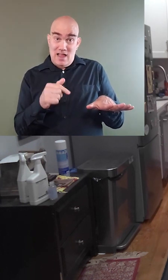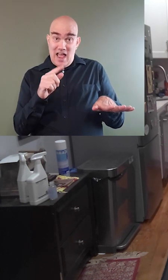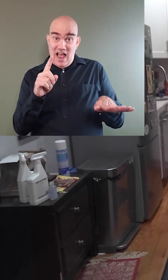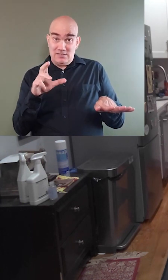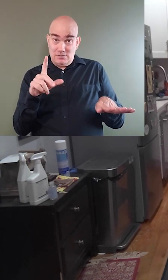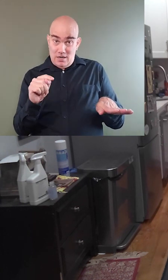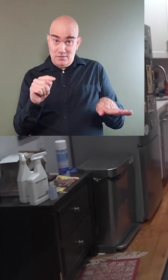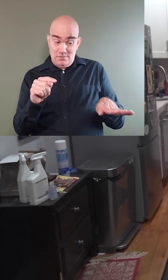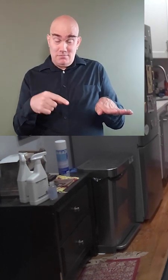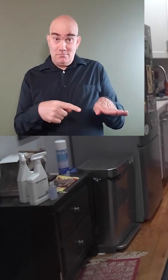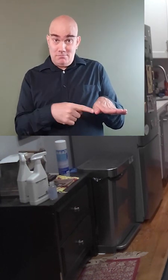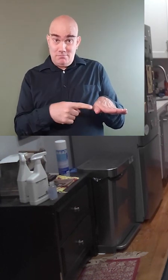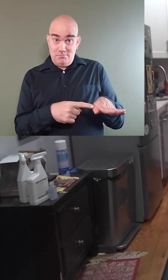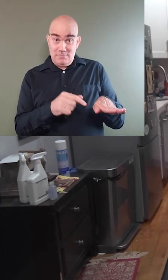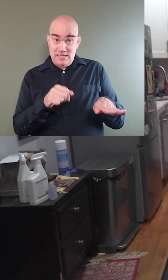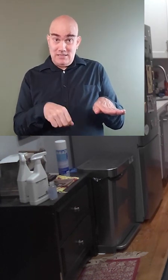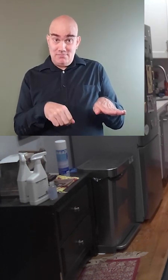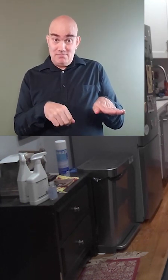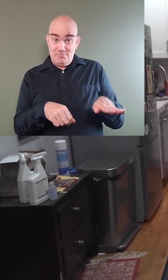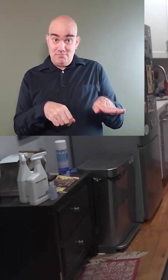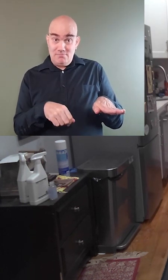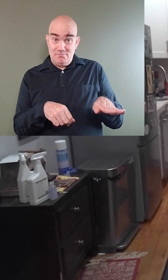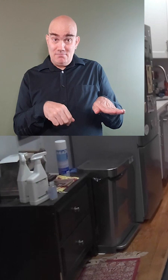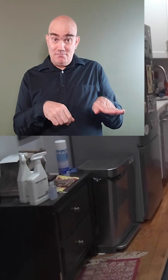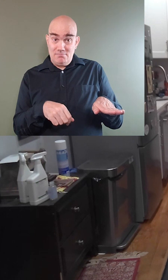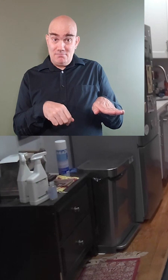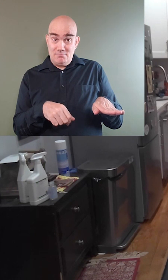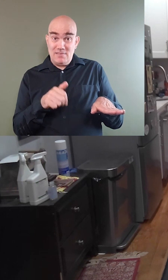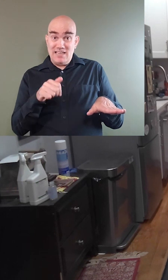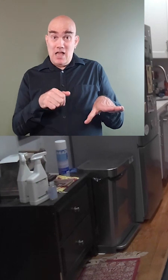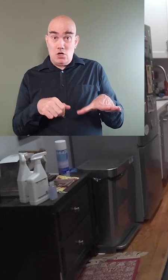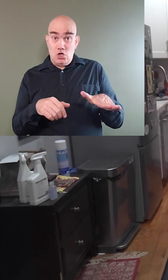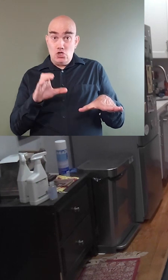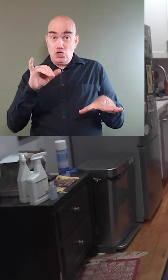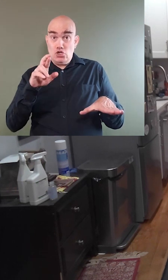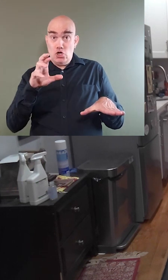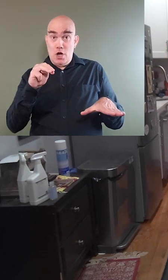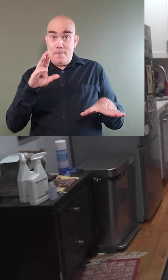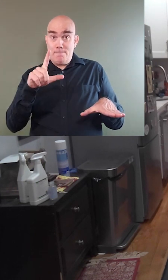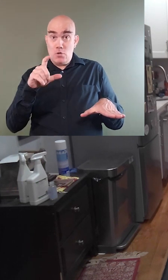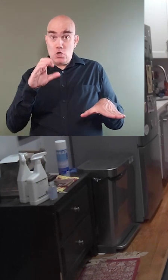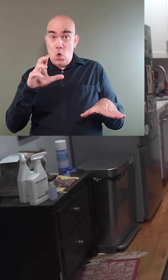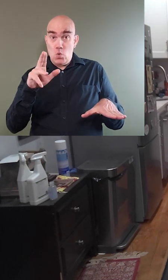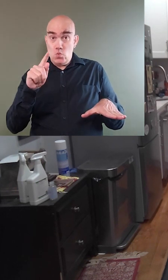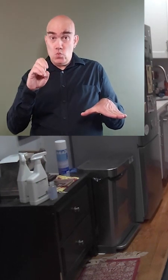hand. It can adduct. It can move inward. It can